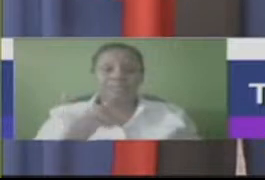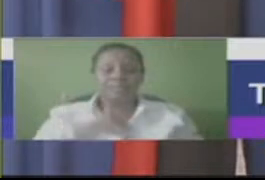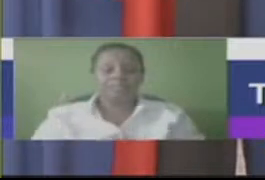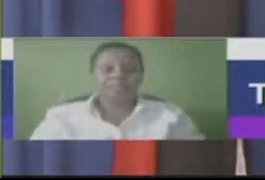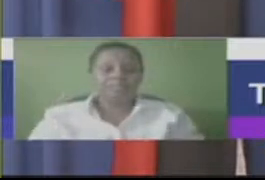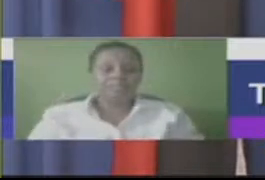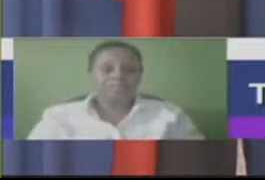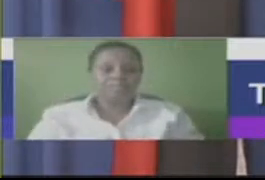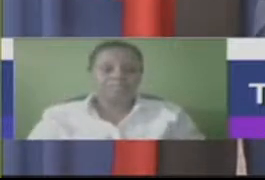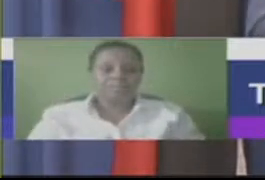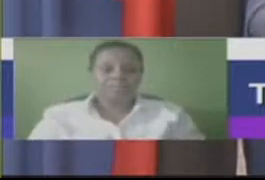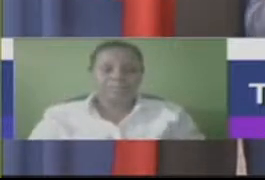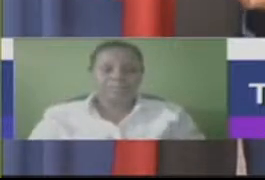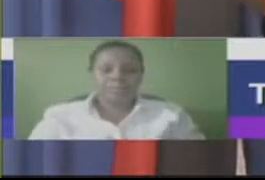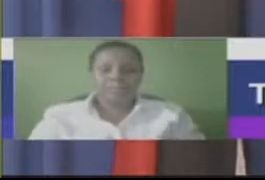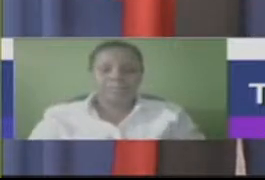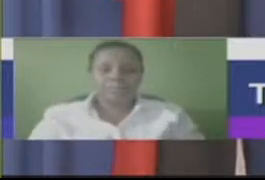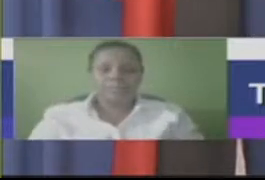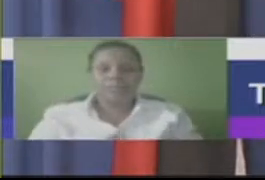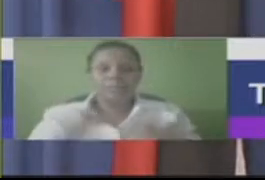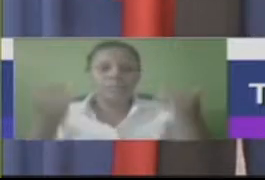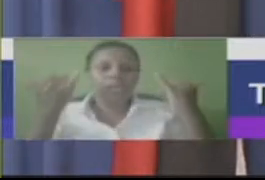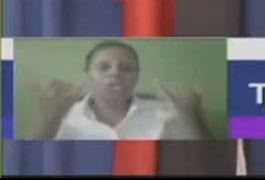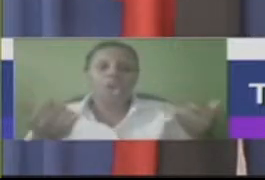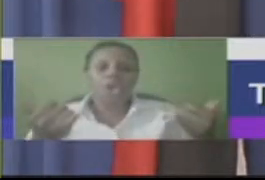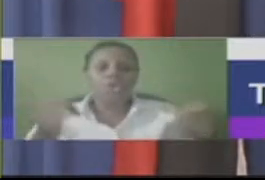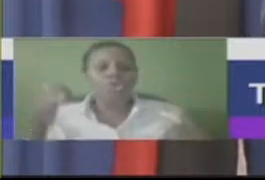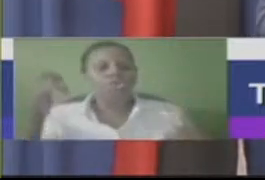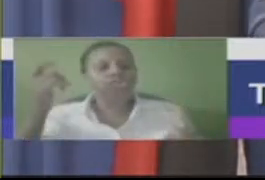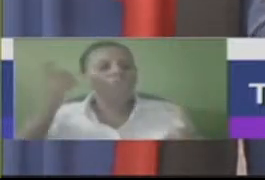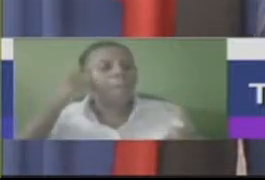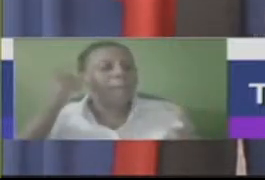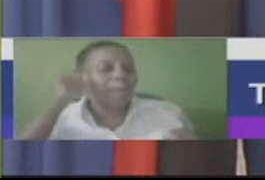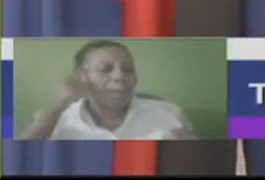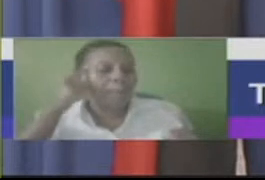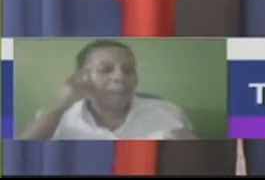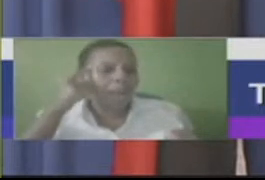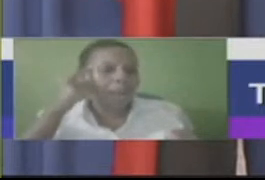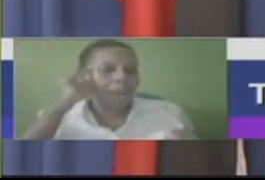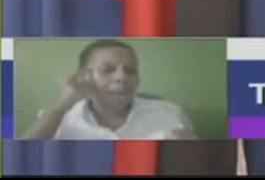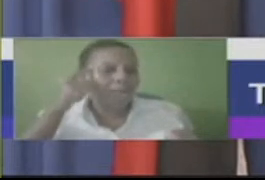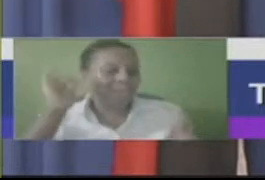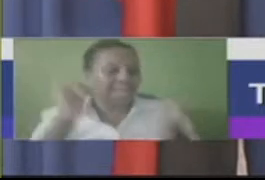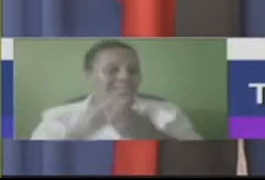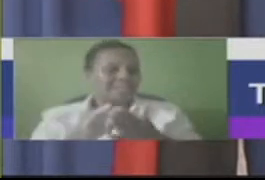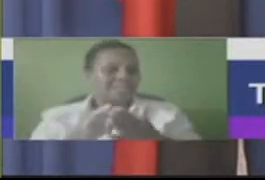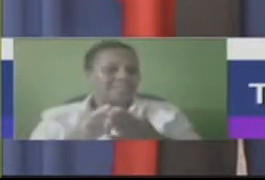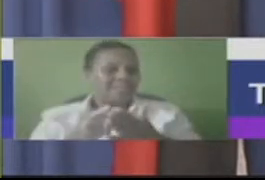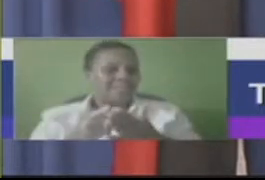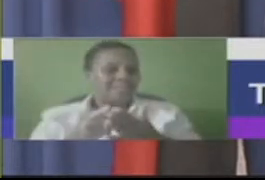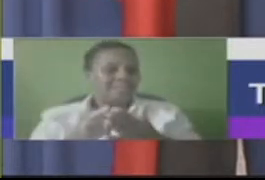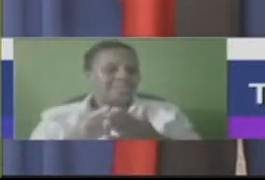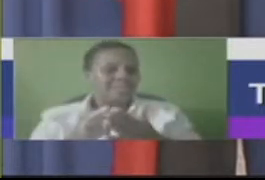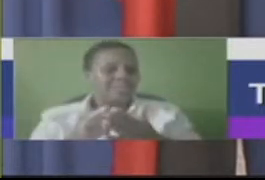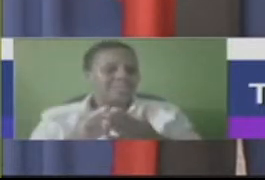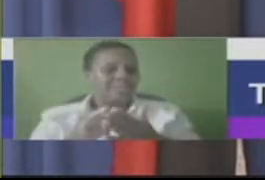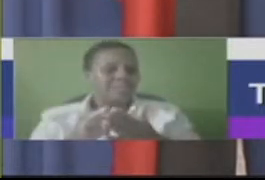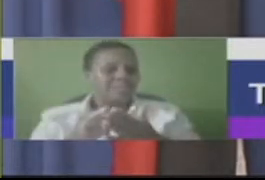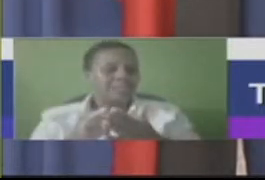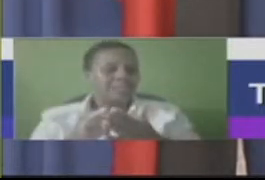take note of that against the background of our ability and our involvement in a